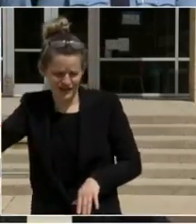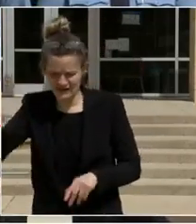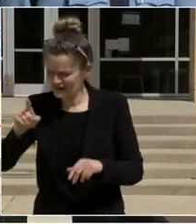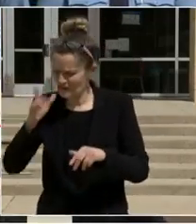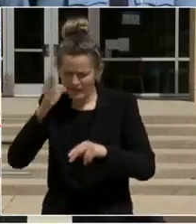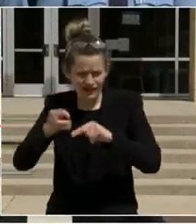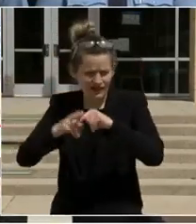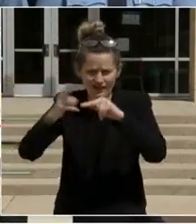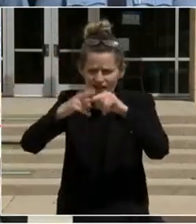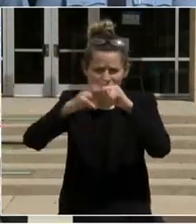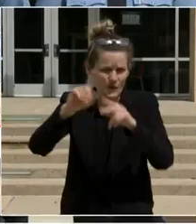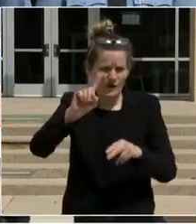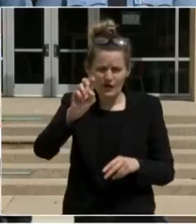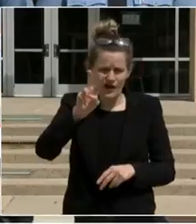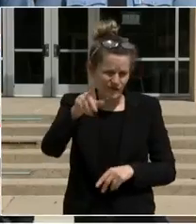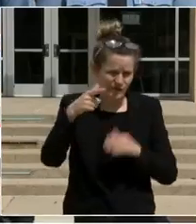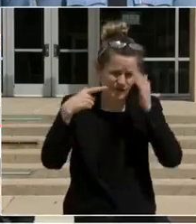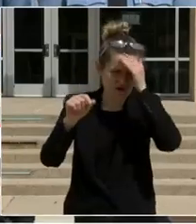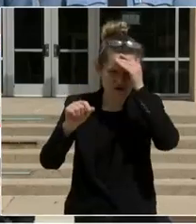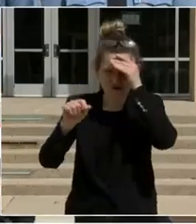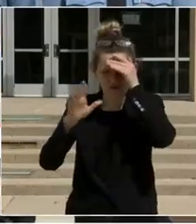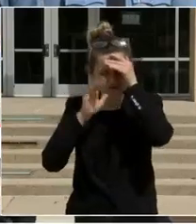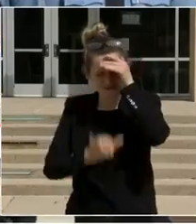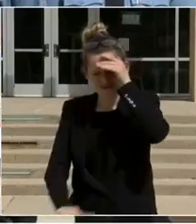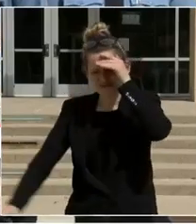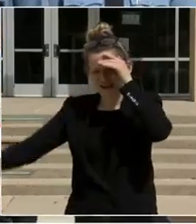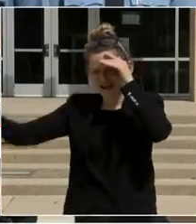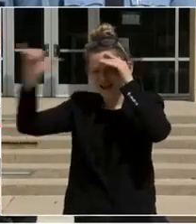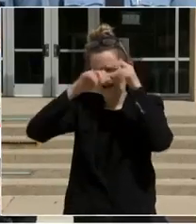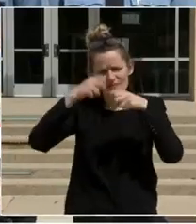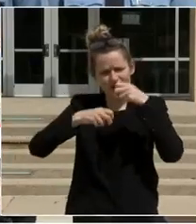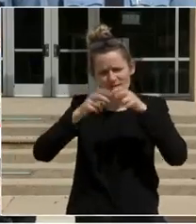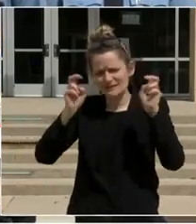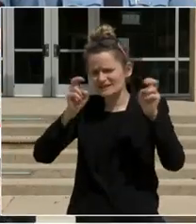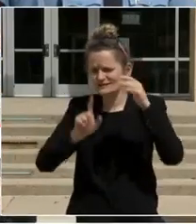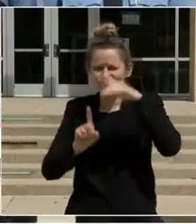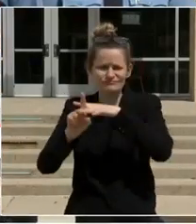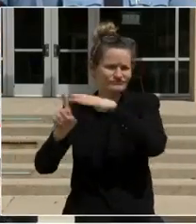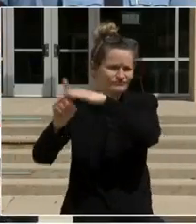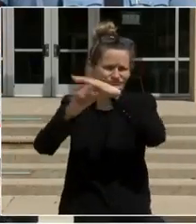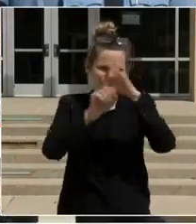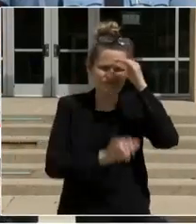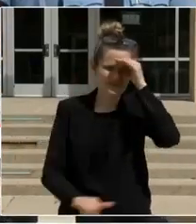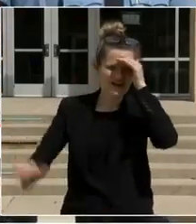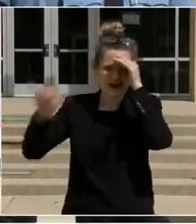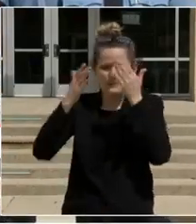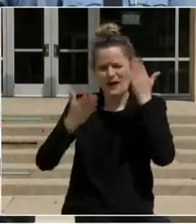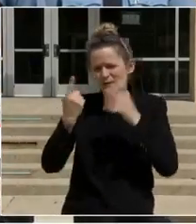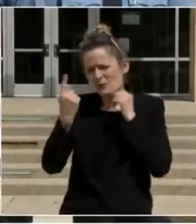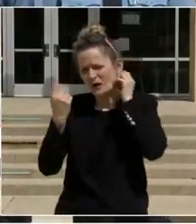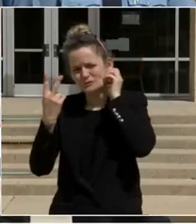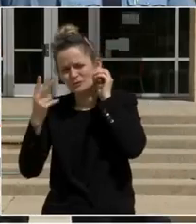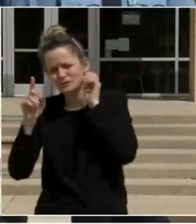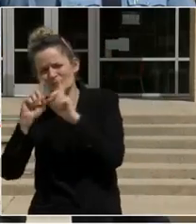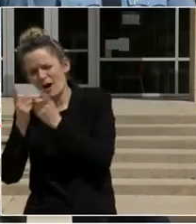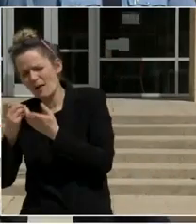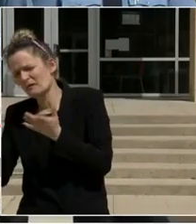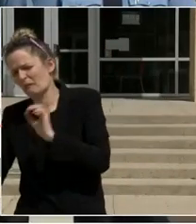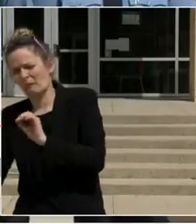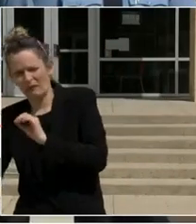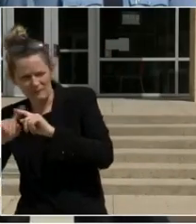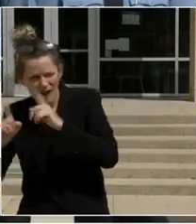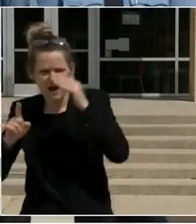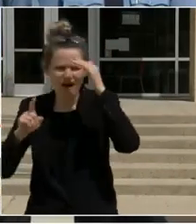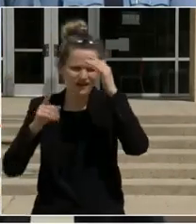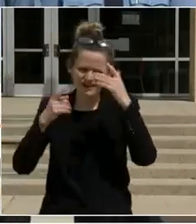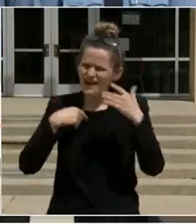the exact same thing across the board, with the exception of 1 or 2 departments. Everybody is having these issues. I think that, you know, when you talk